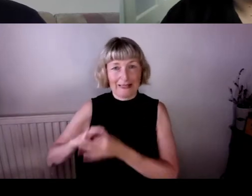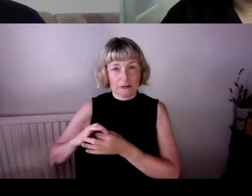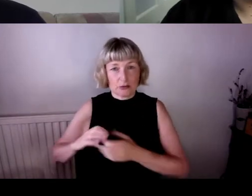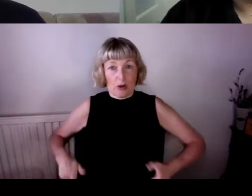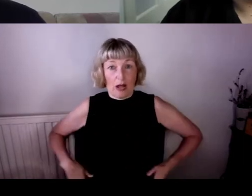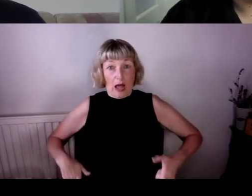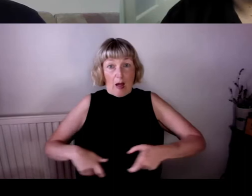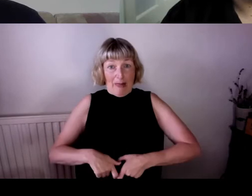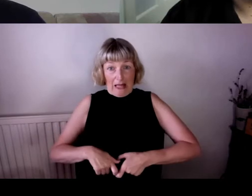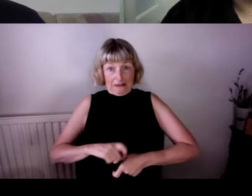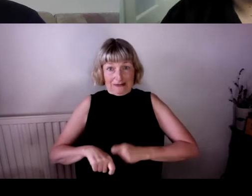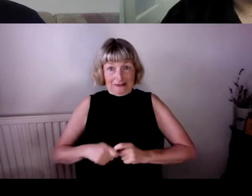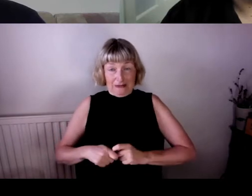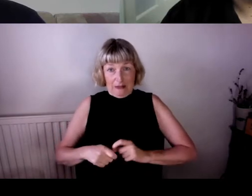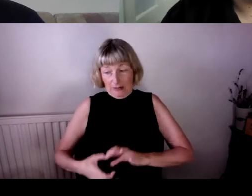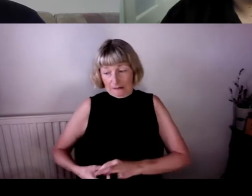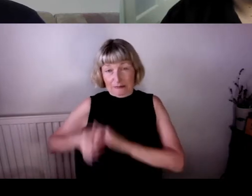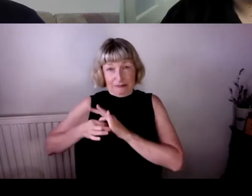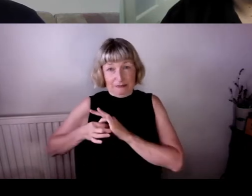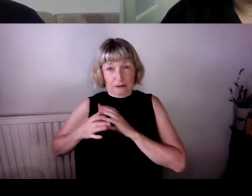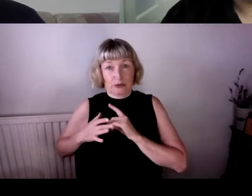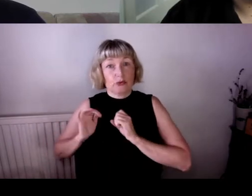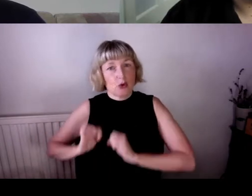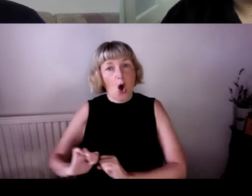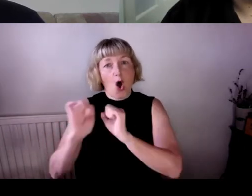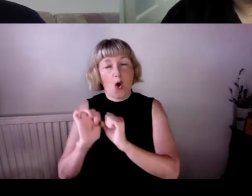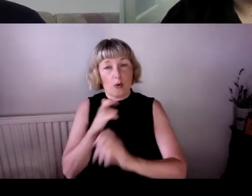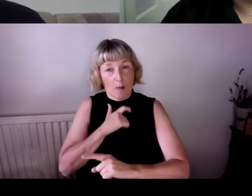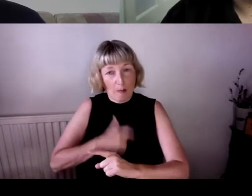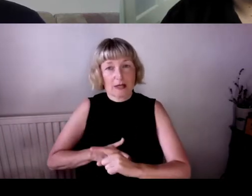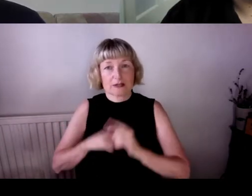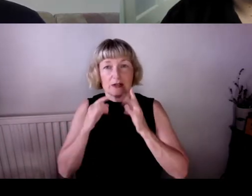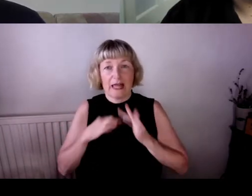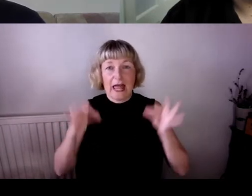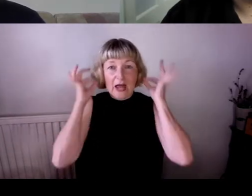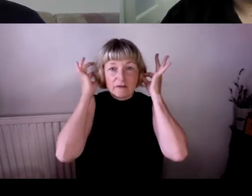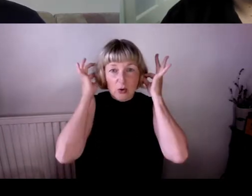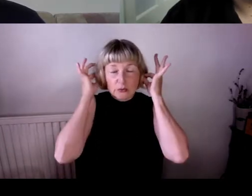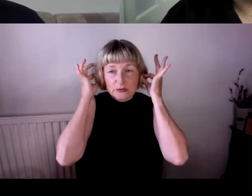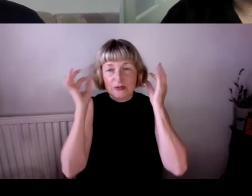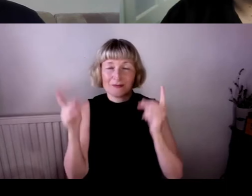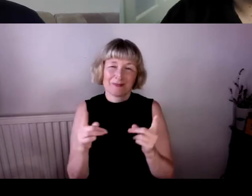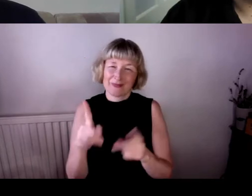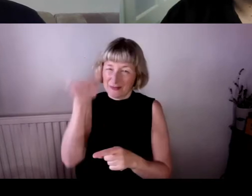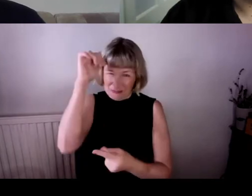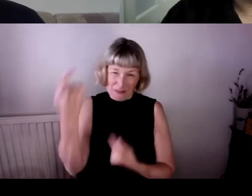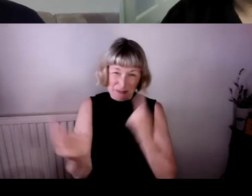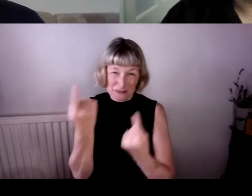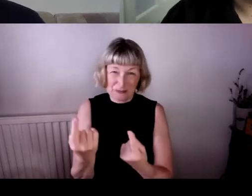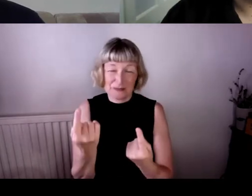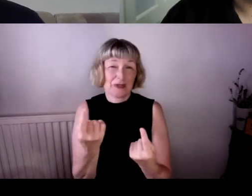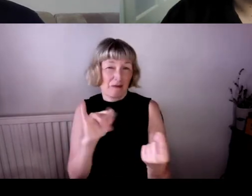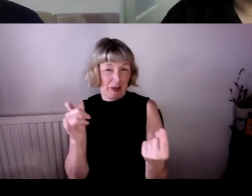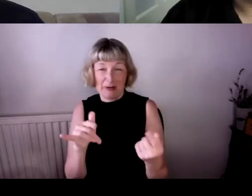is quite good, but we've all sat on a bus or on the tube and we've listened to somebody playing their music and they have it up quite loud and all